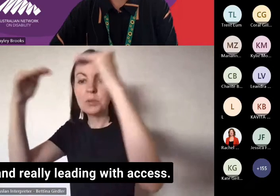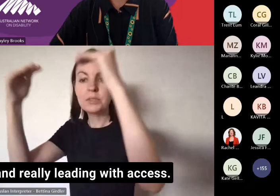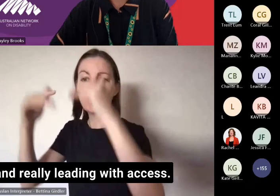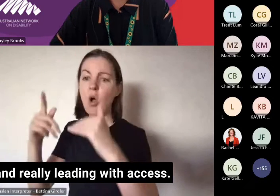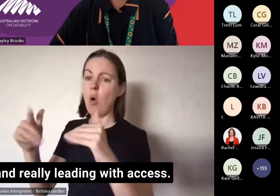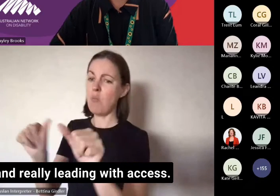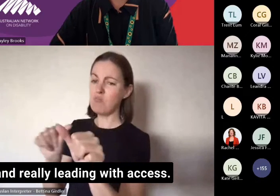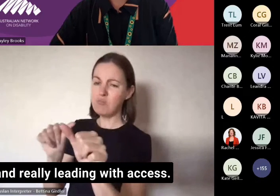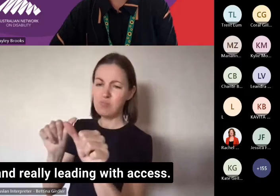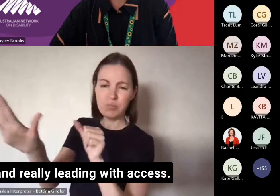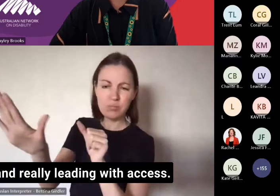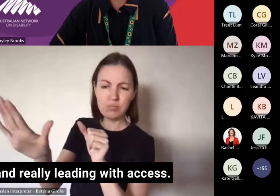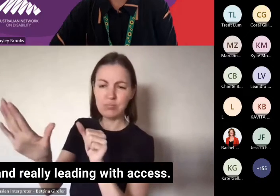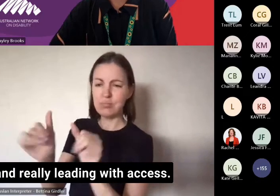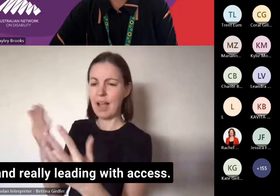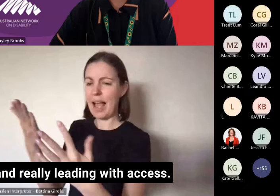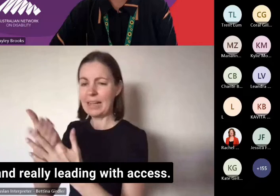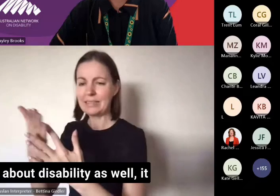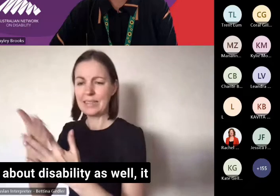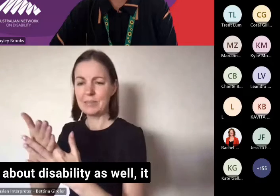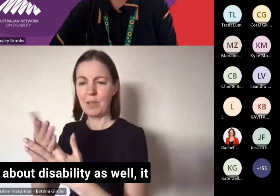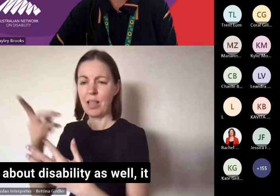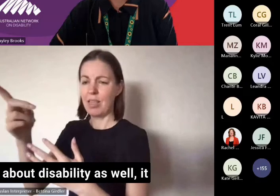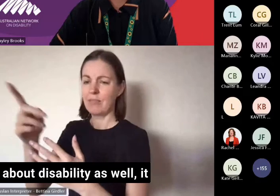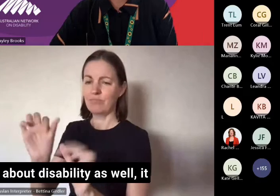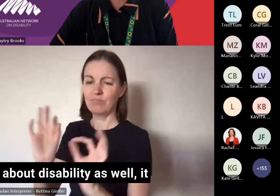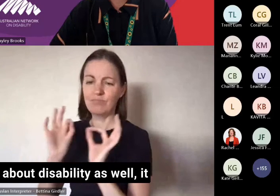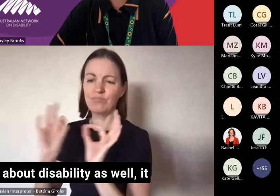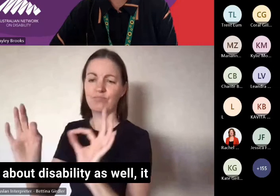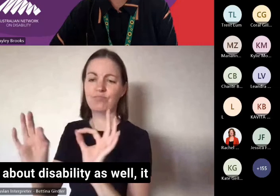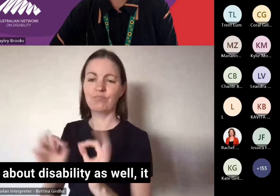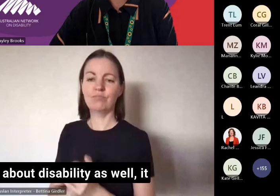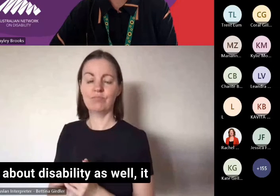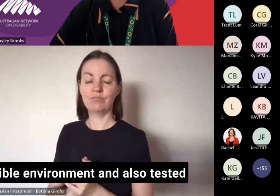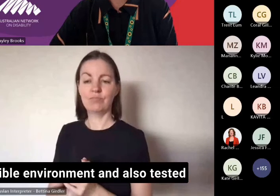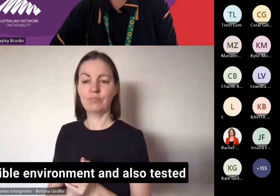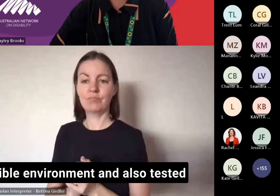features and really leading with access. And whilst it was about disability as well, it was just such a